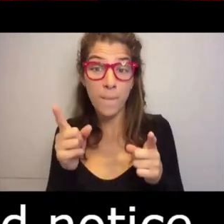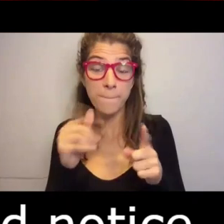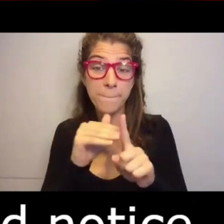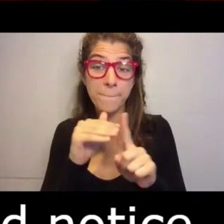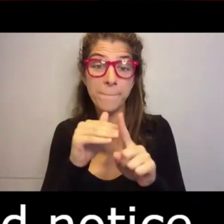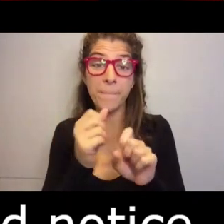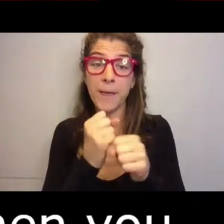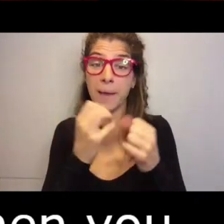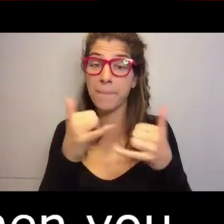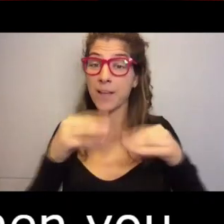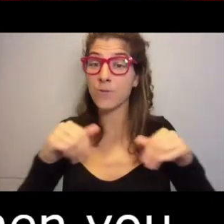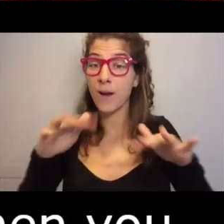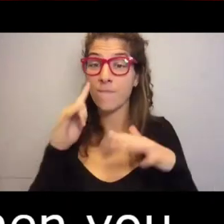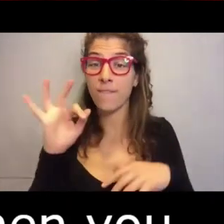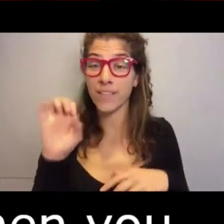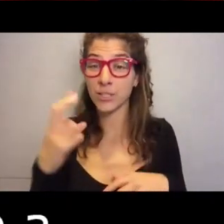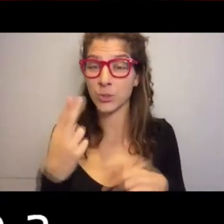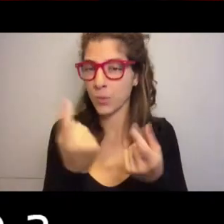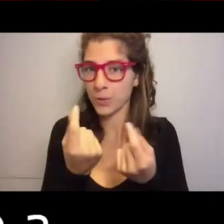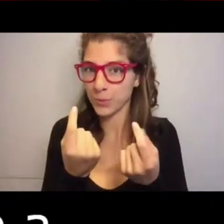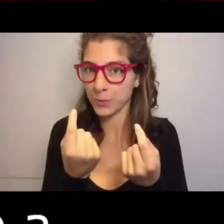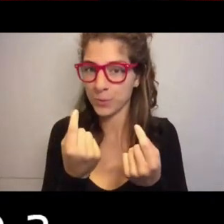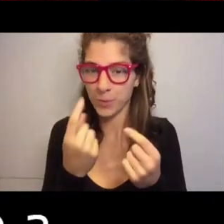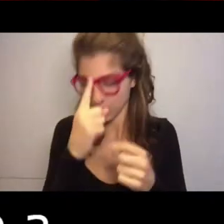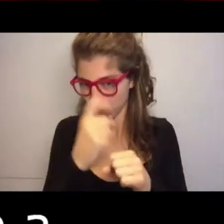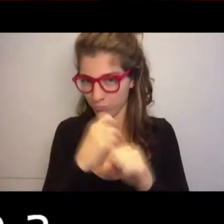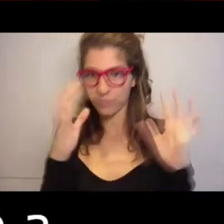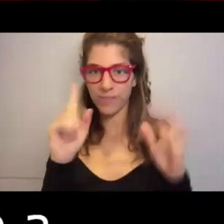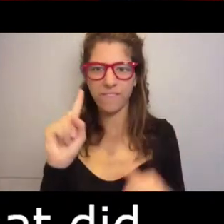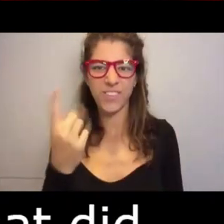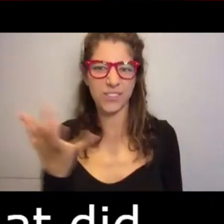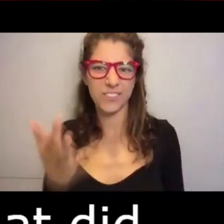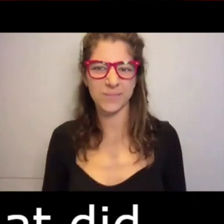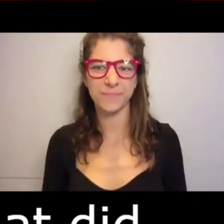make a playground for a fish, what did you think about first?